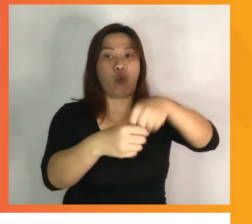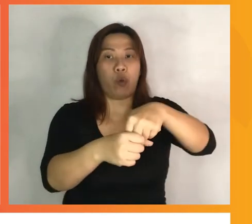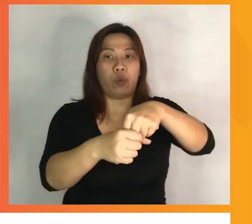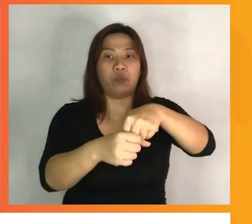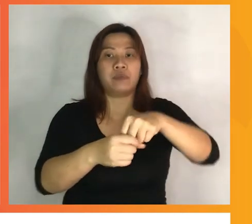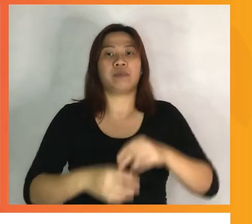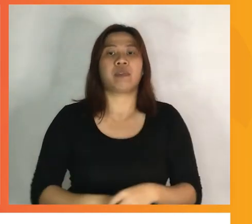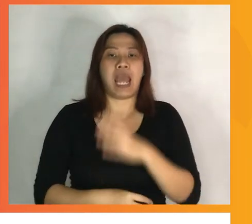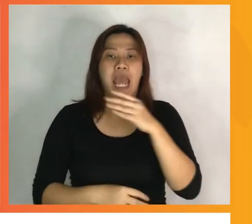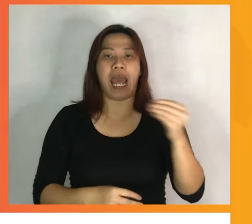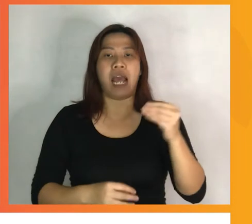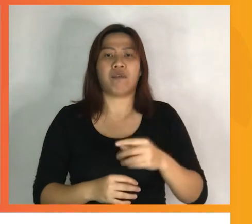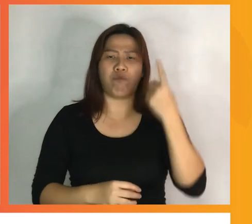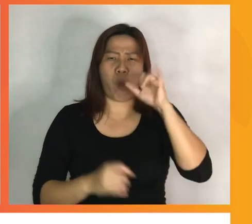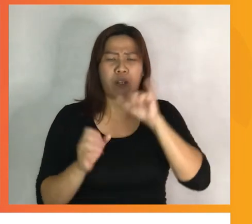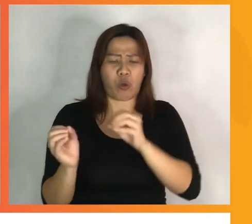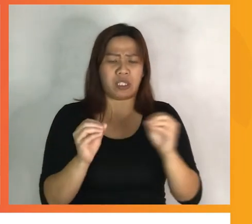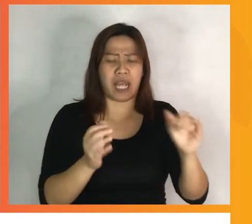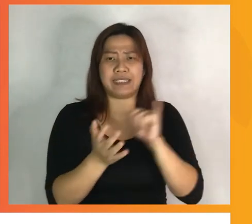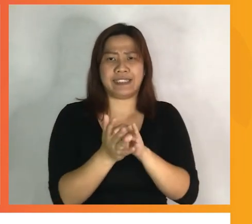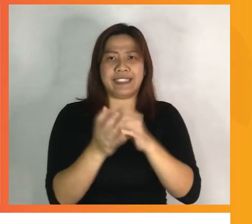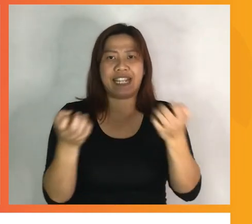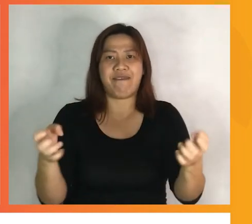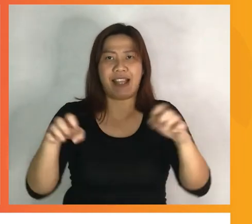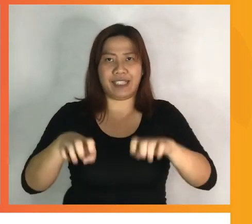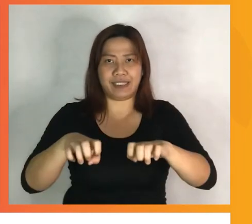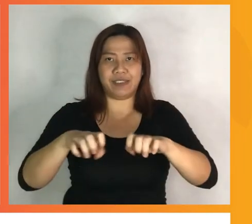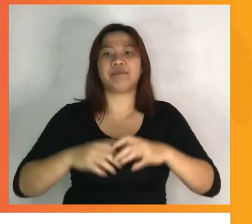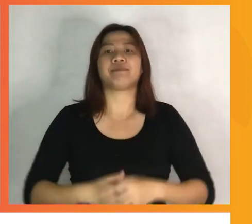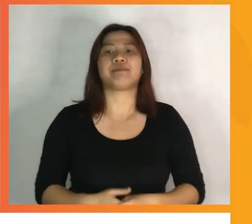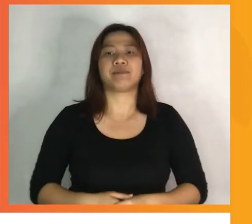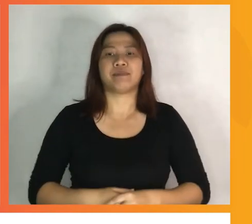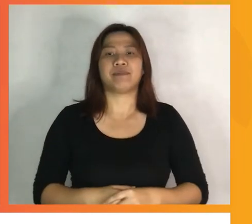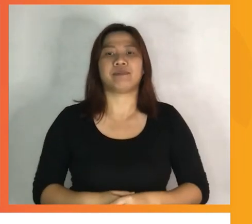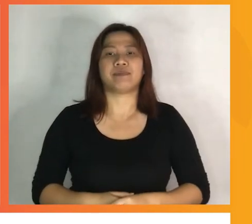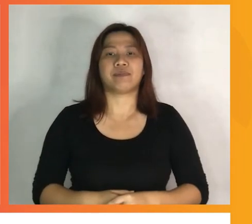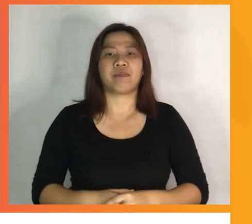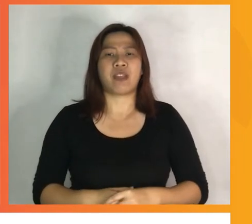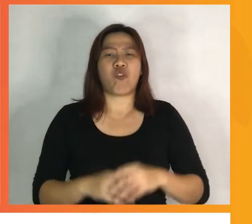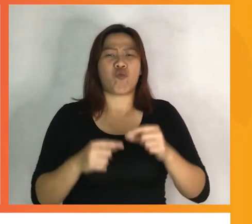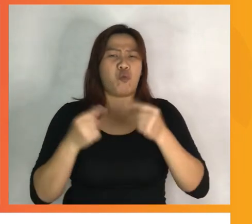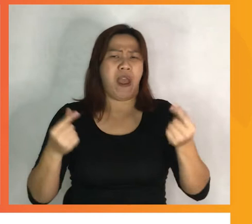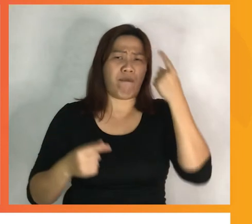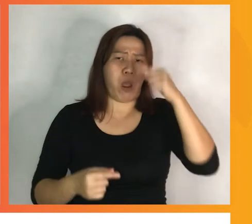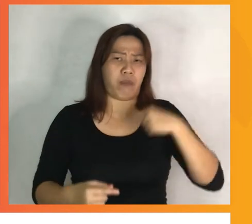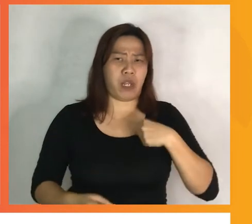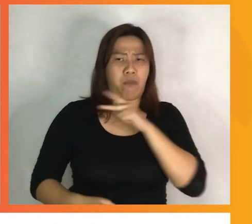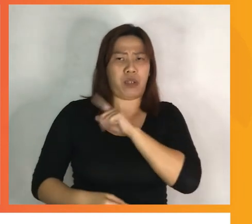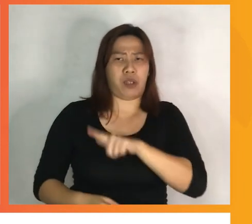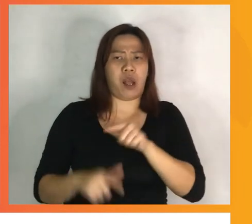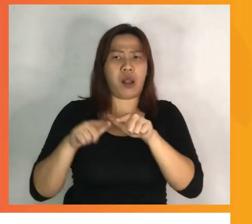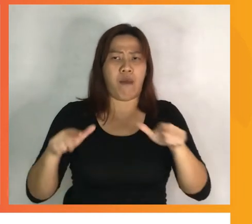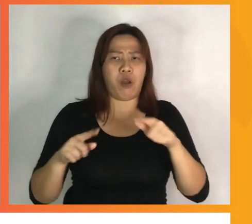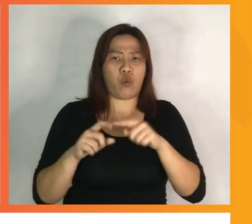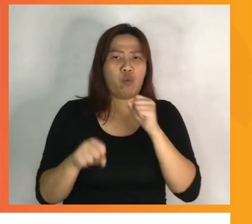to participate and also for organising the event. And it's also great for